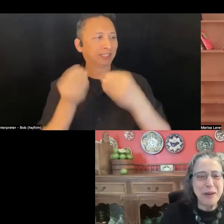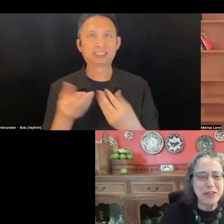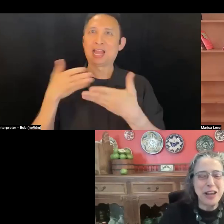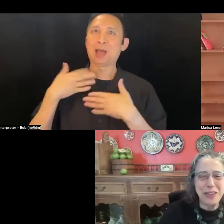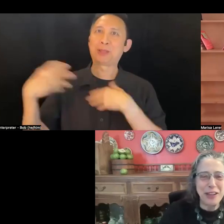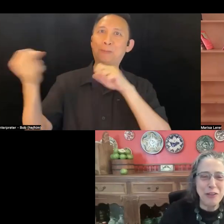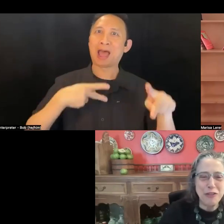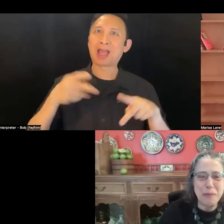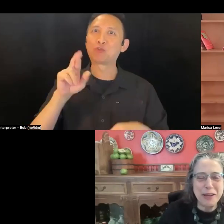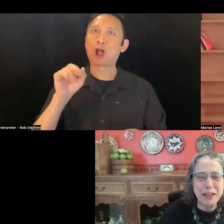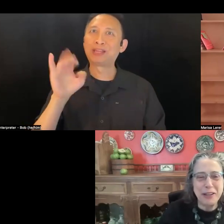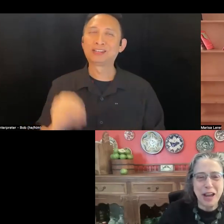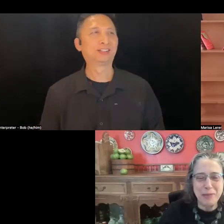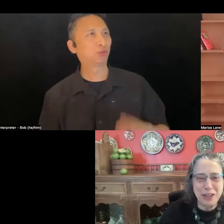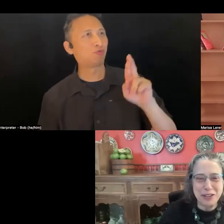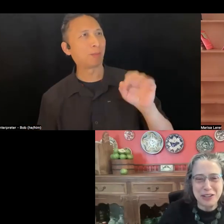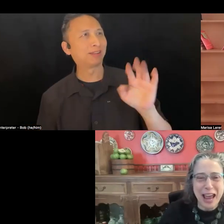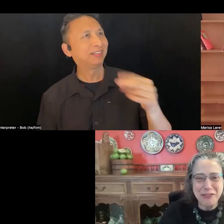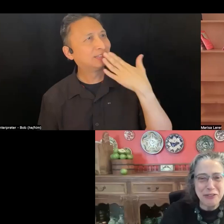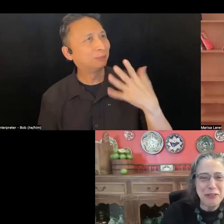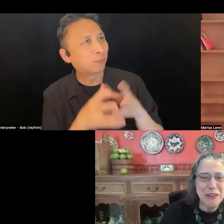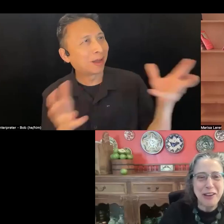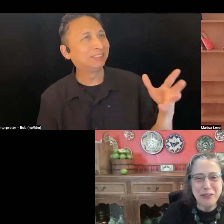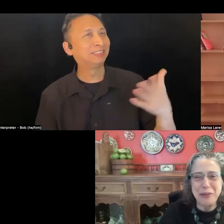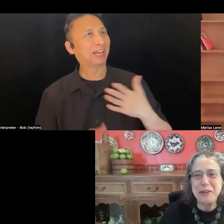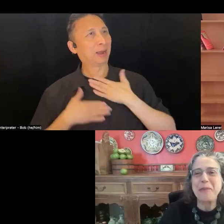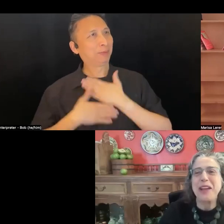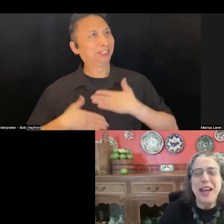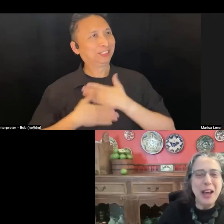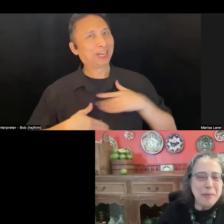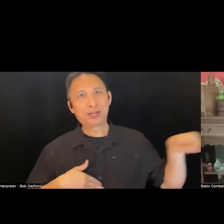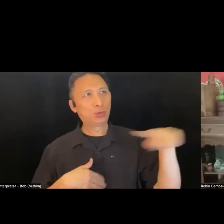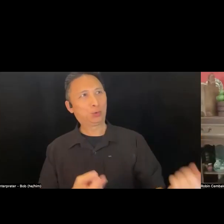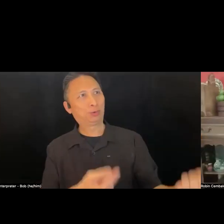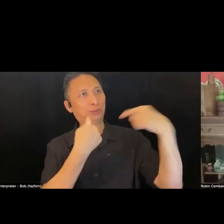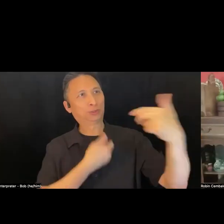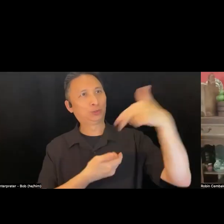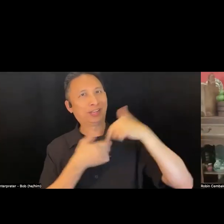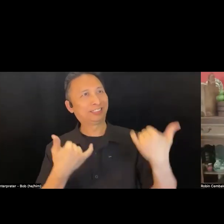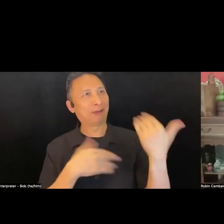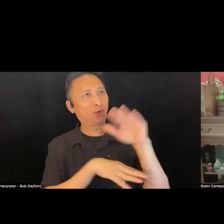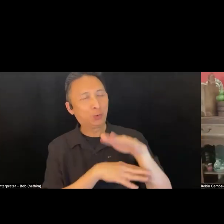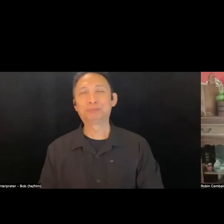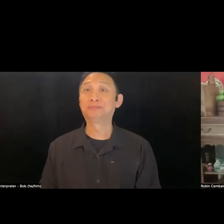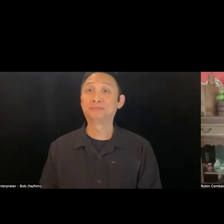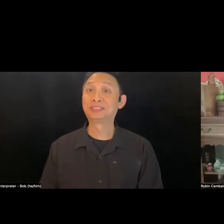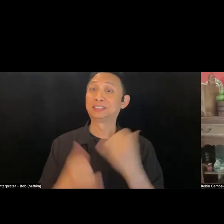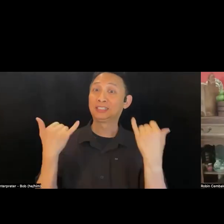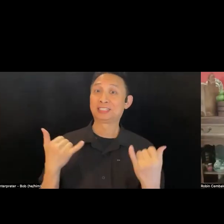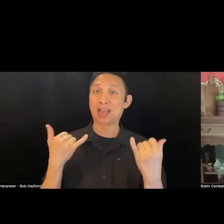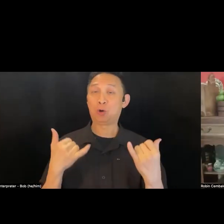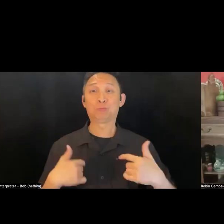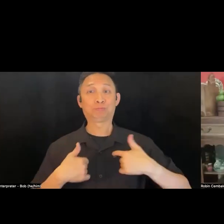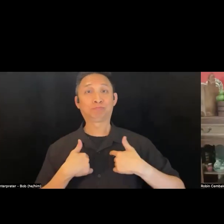Thank you so much. And thank you for spending time with us this afternoon, everyone. I am just going to jump back